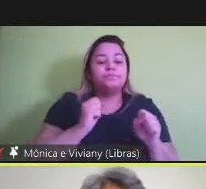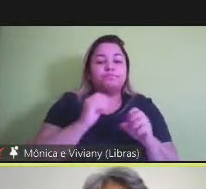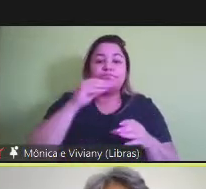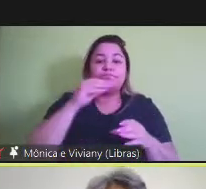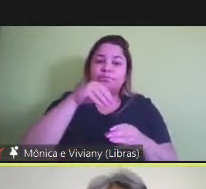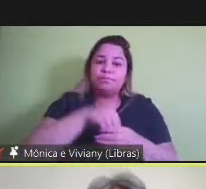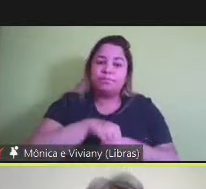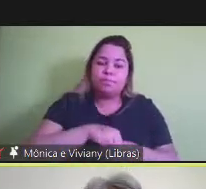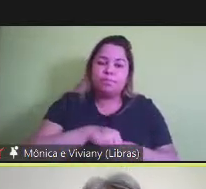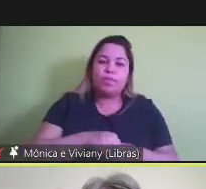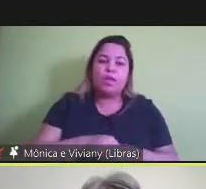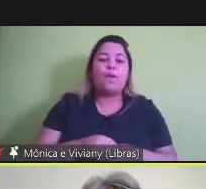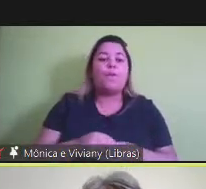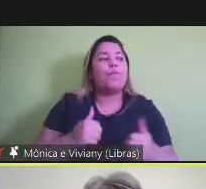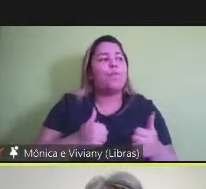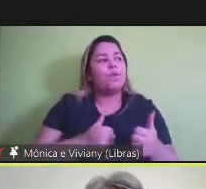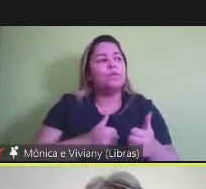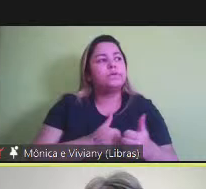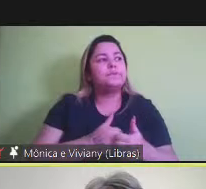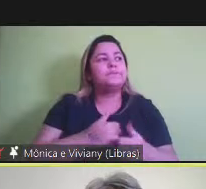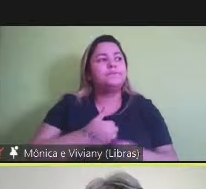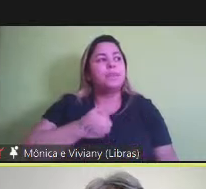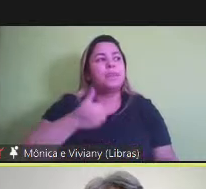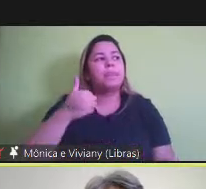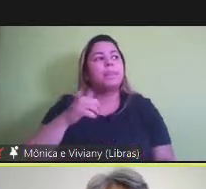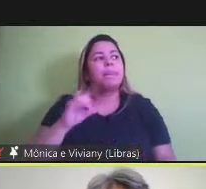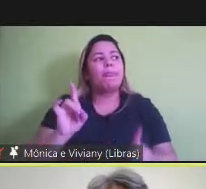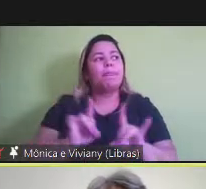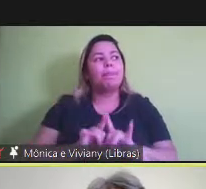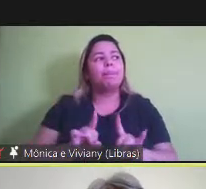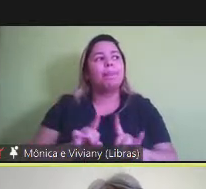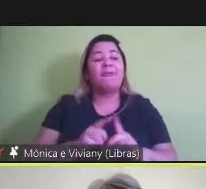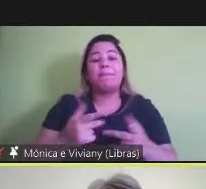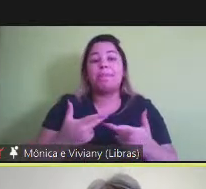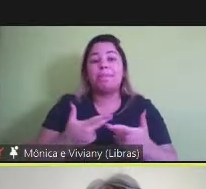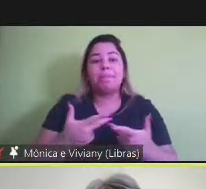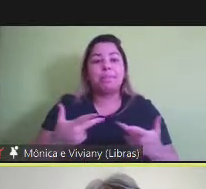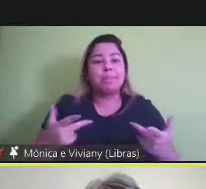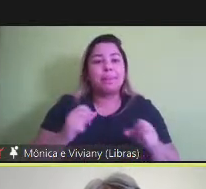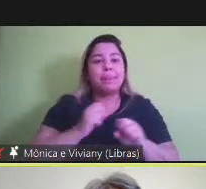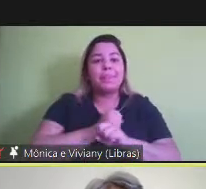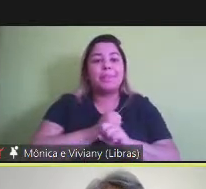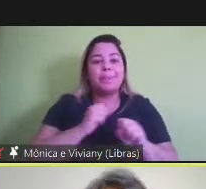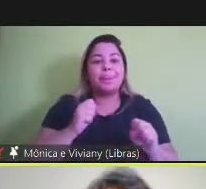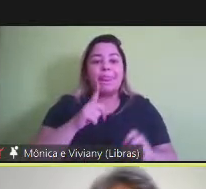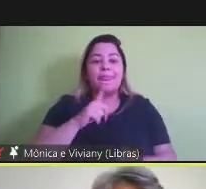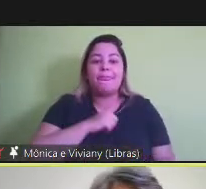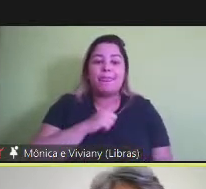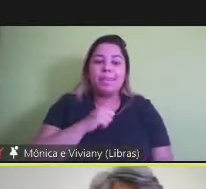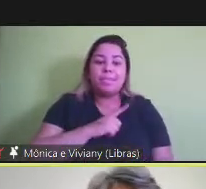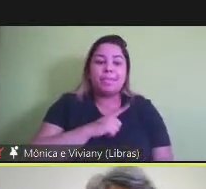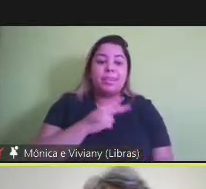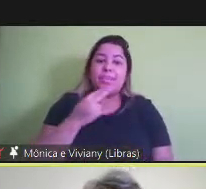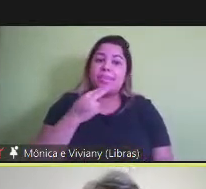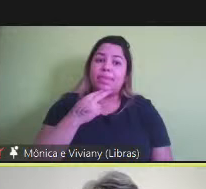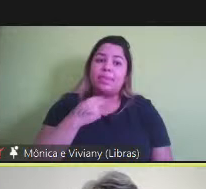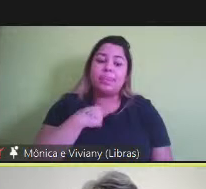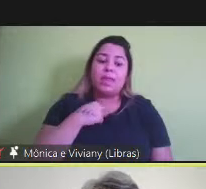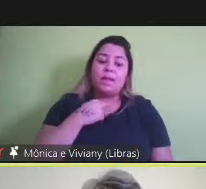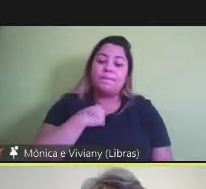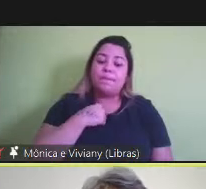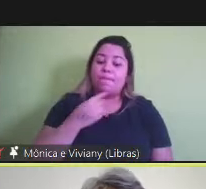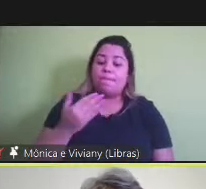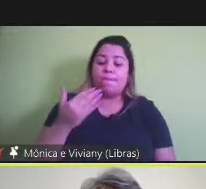it. And within the possibilities of conducing the good, what's good, what are the possibilities that we have